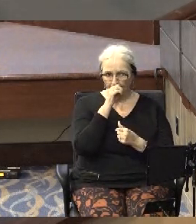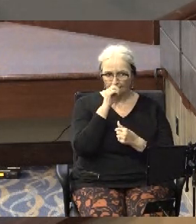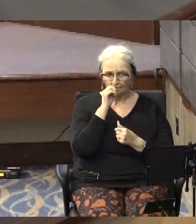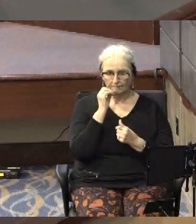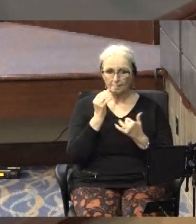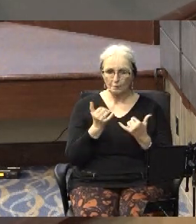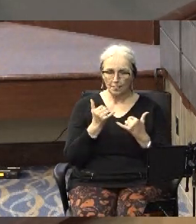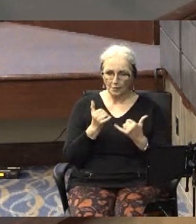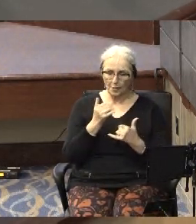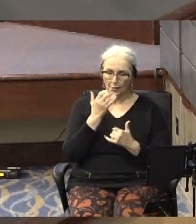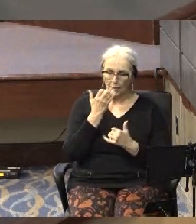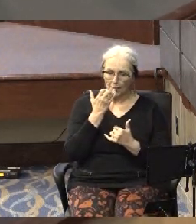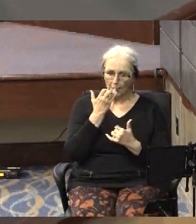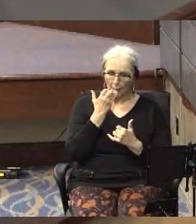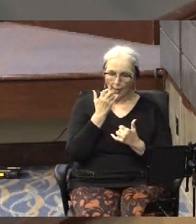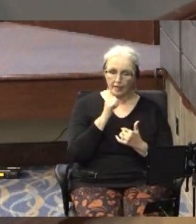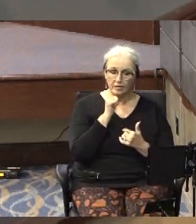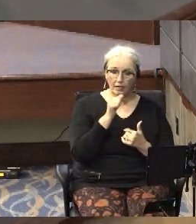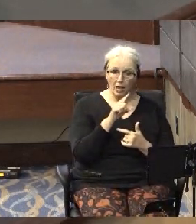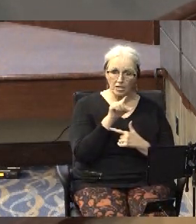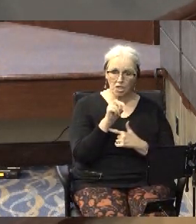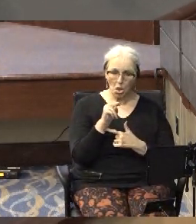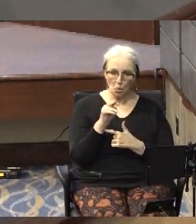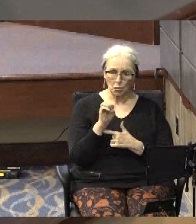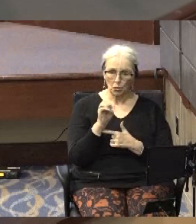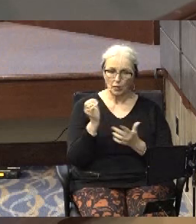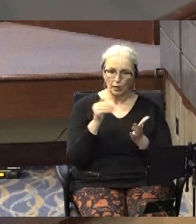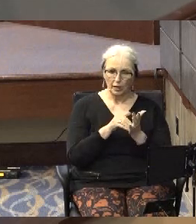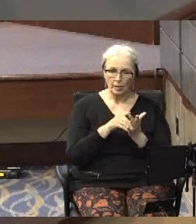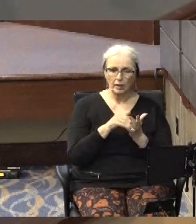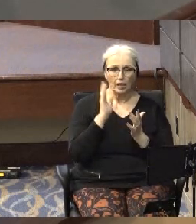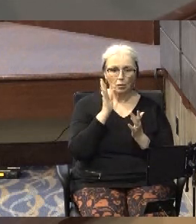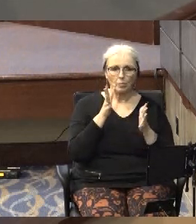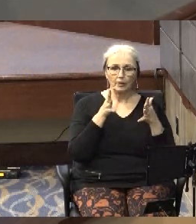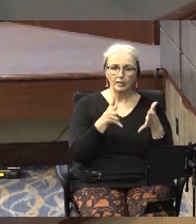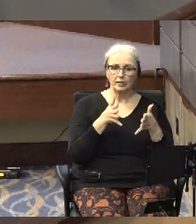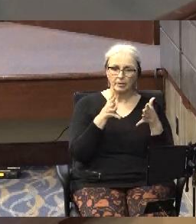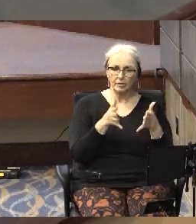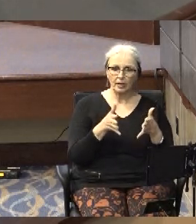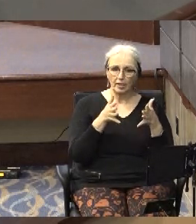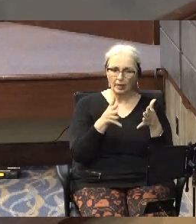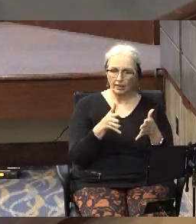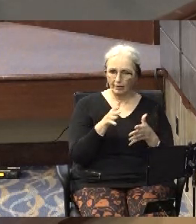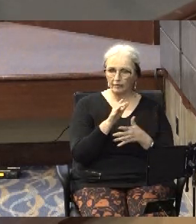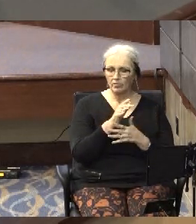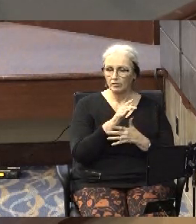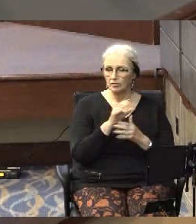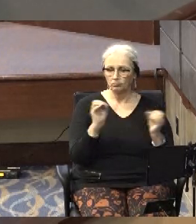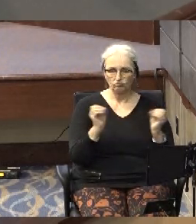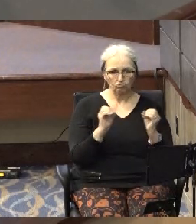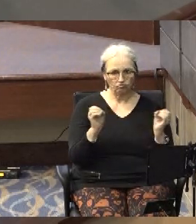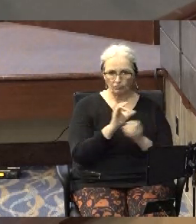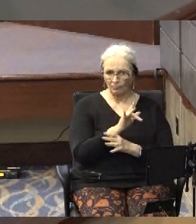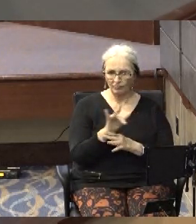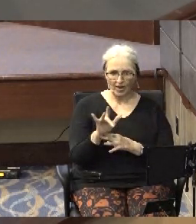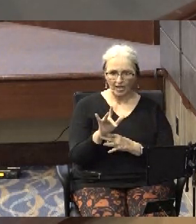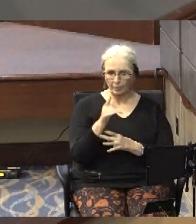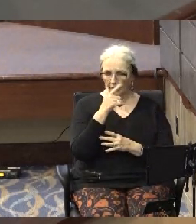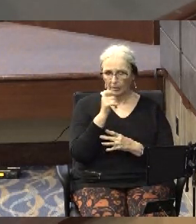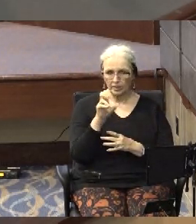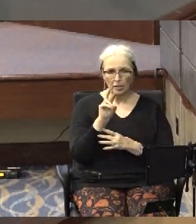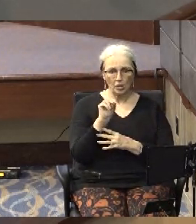is not rezoned, this property will be sitting vacant because no